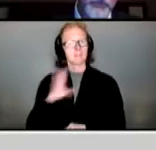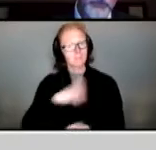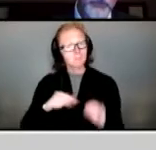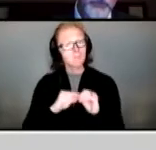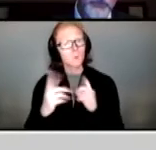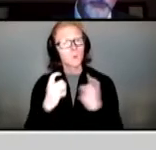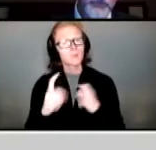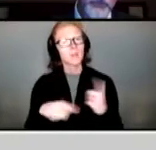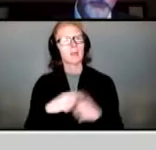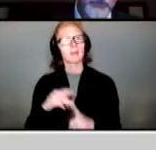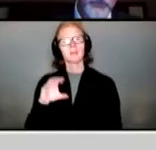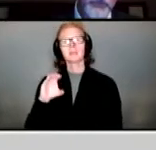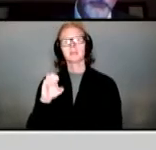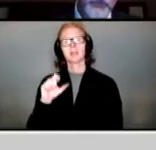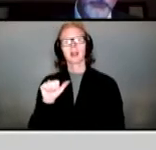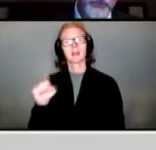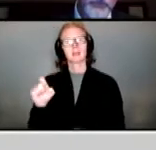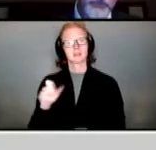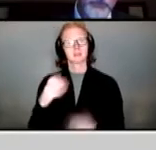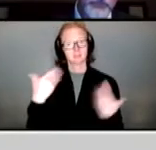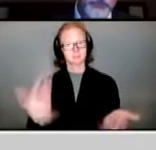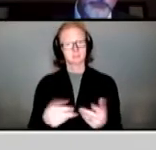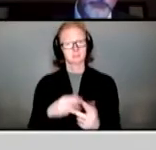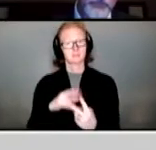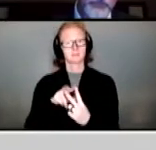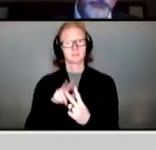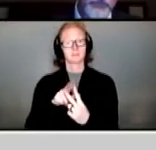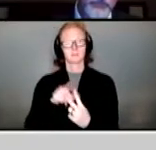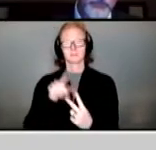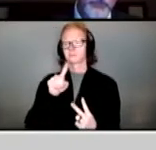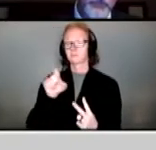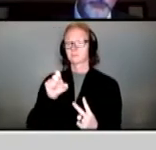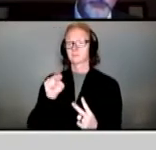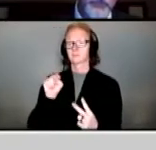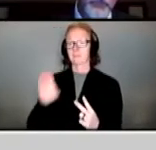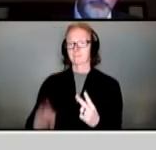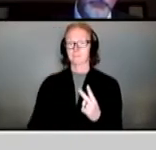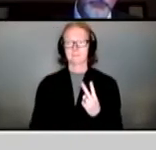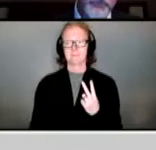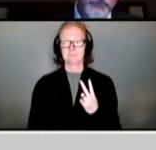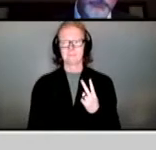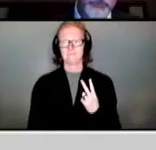Zainab and then Celeste, you both have questions. Thank you, Theo.